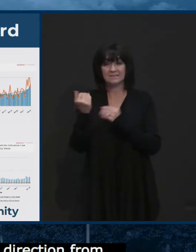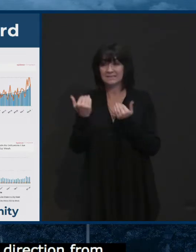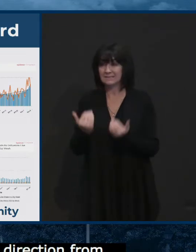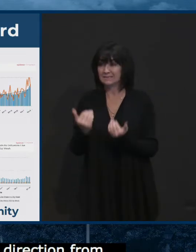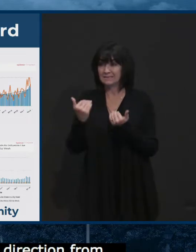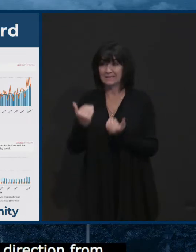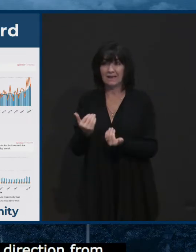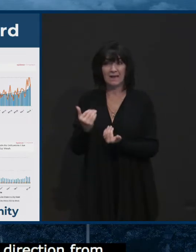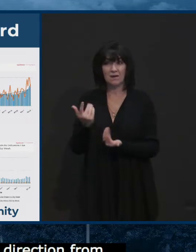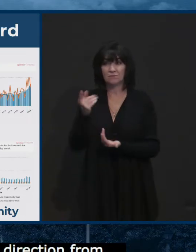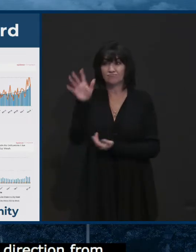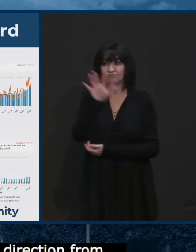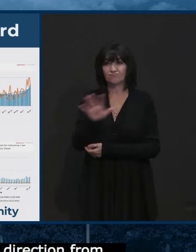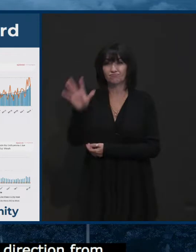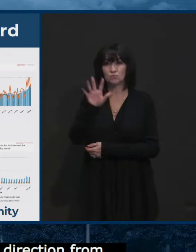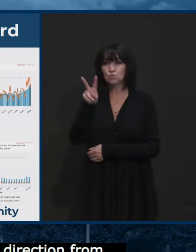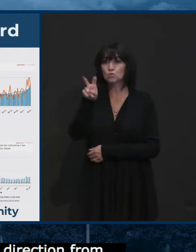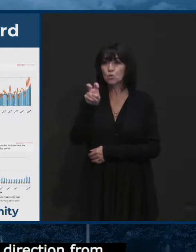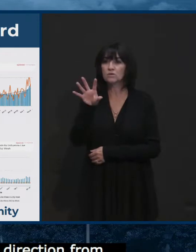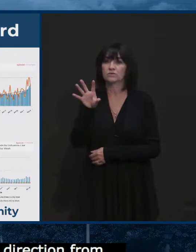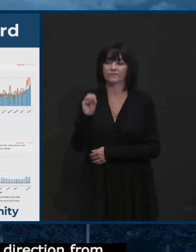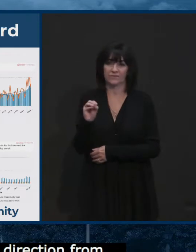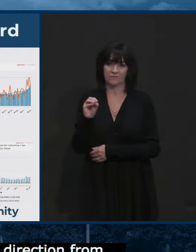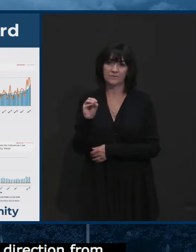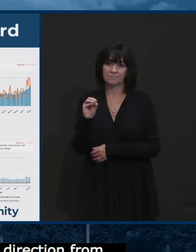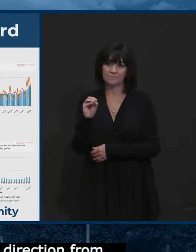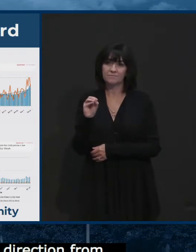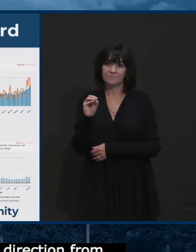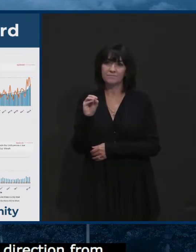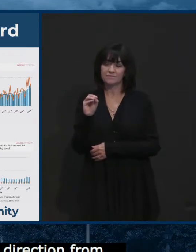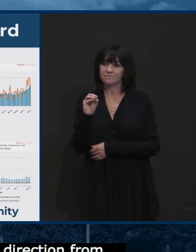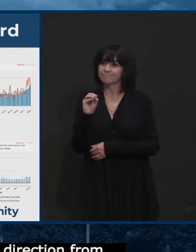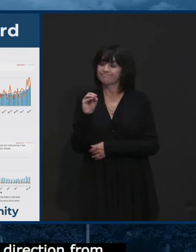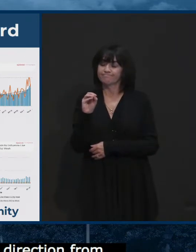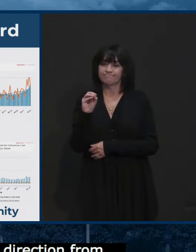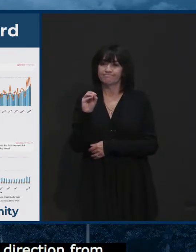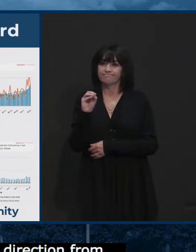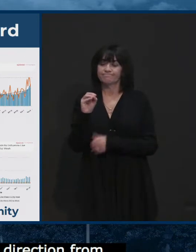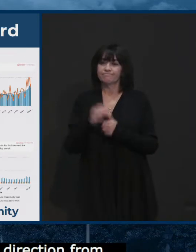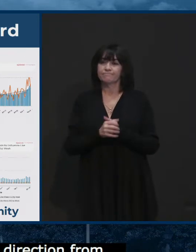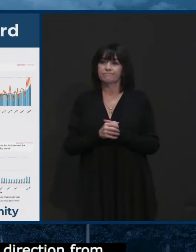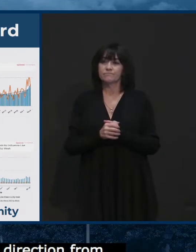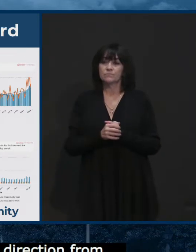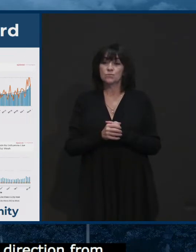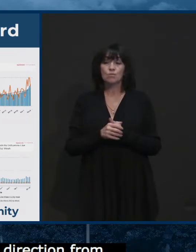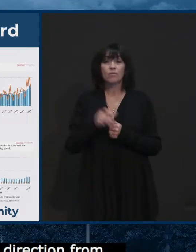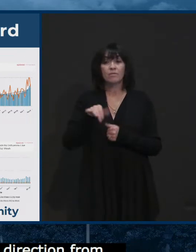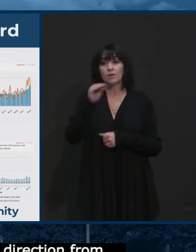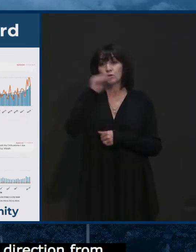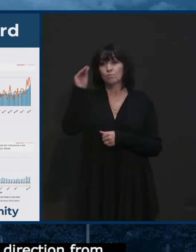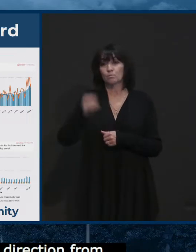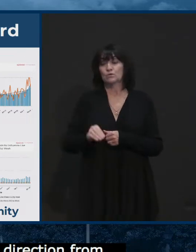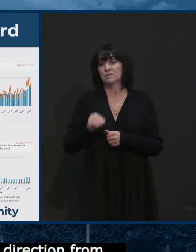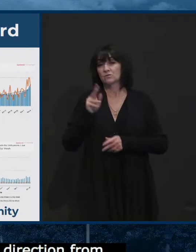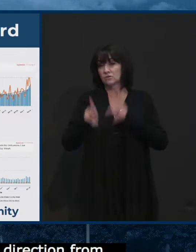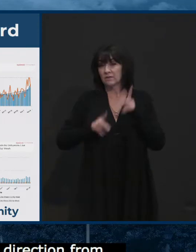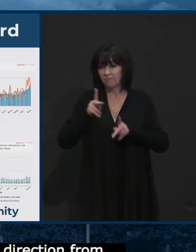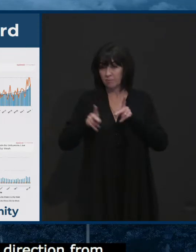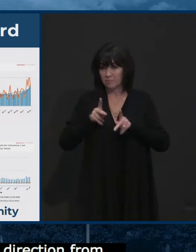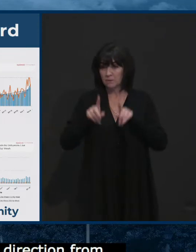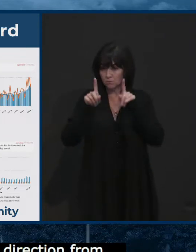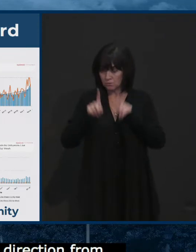on 250. So percent of persons tested, again, same